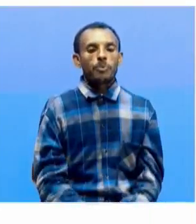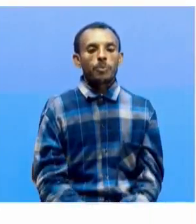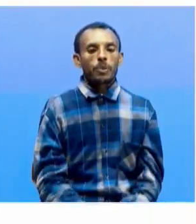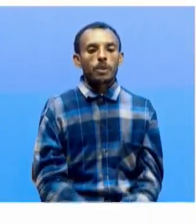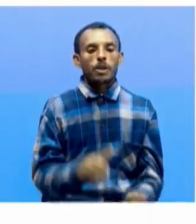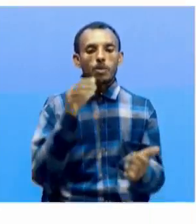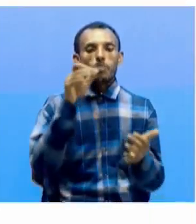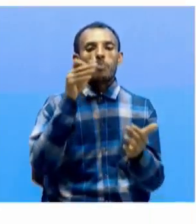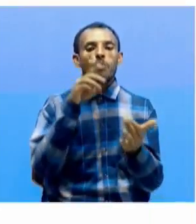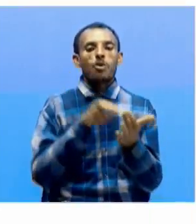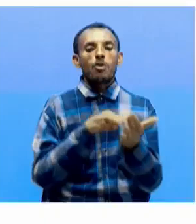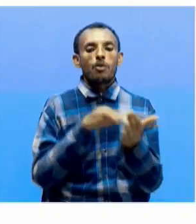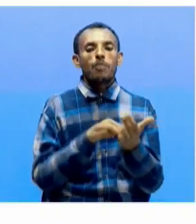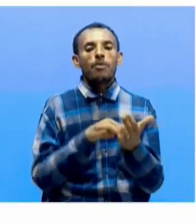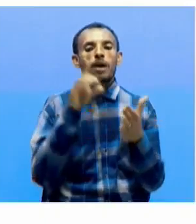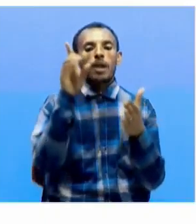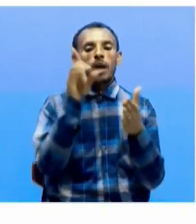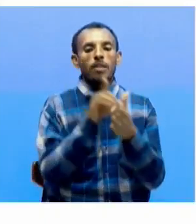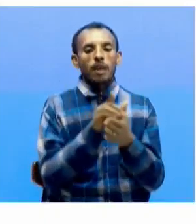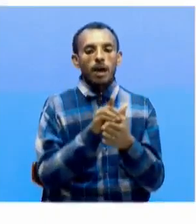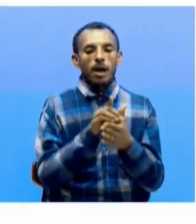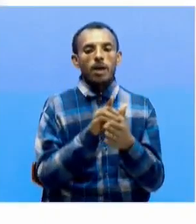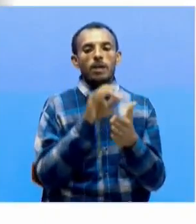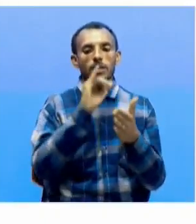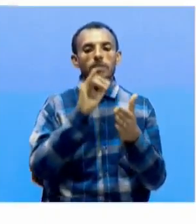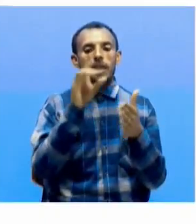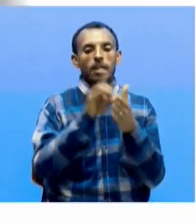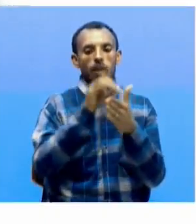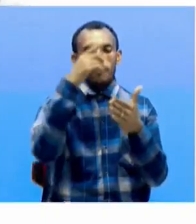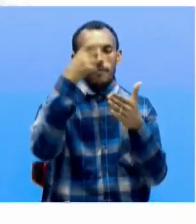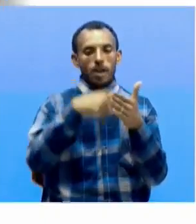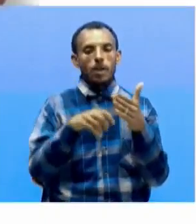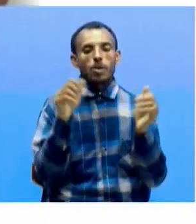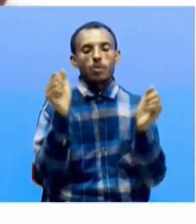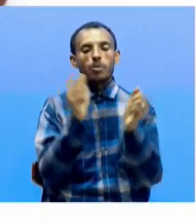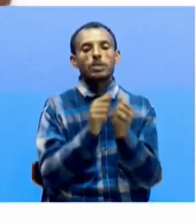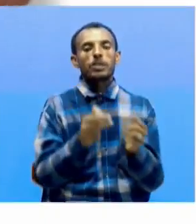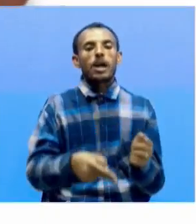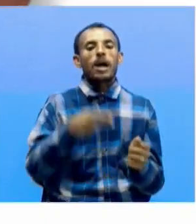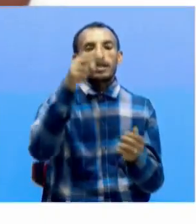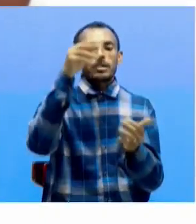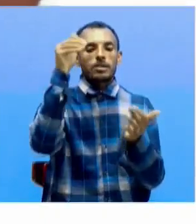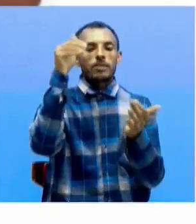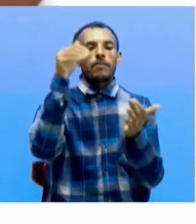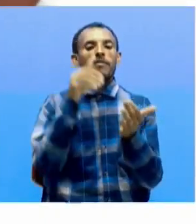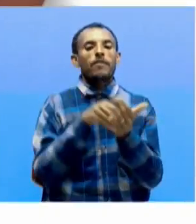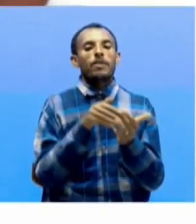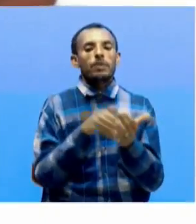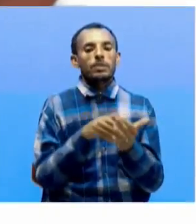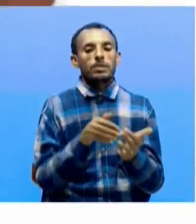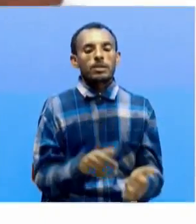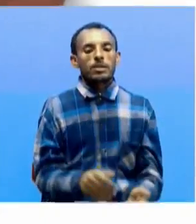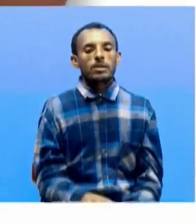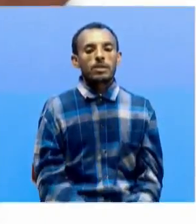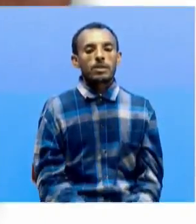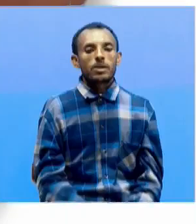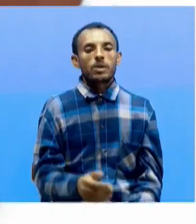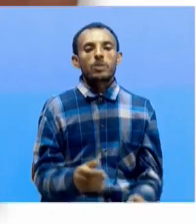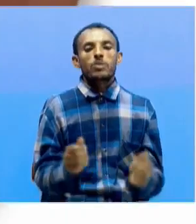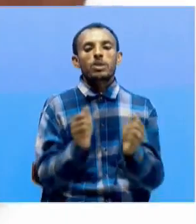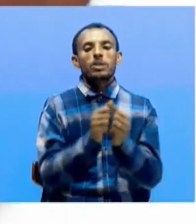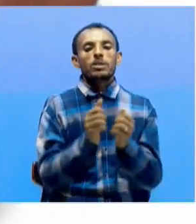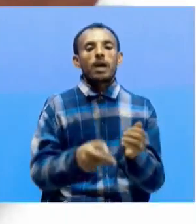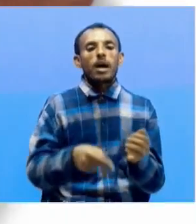Mode of a data set is a data value with highest frequency, with highest